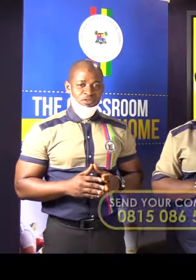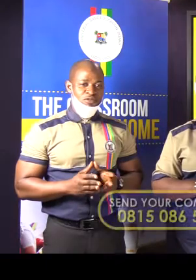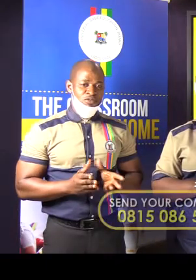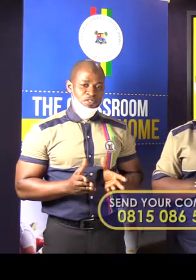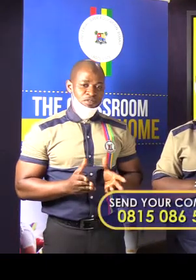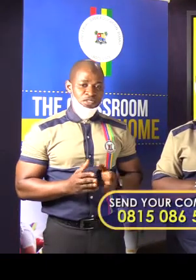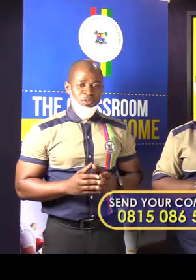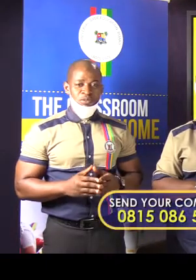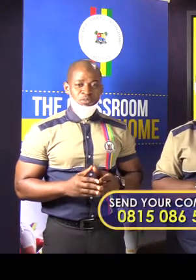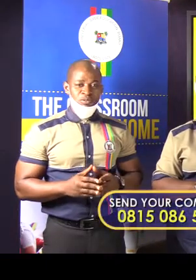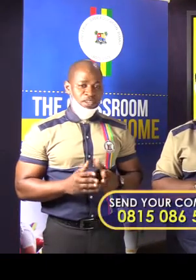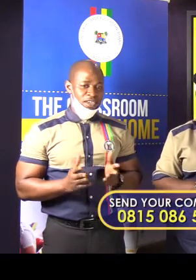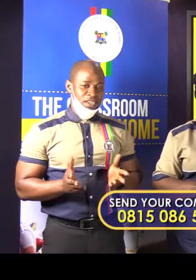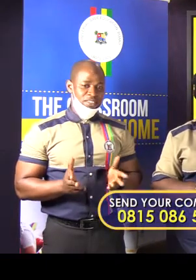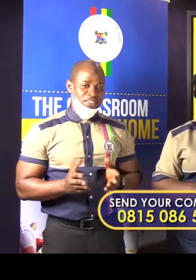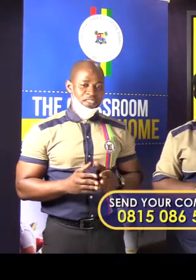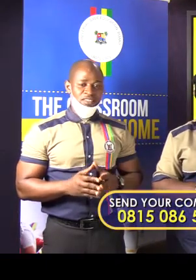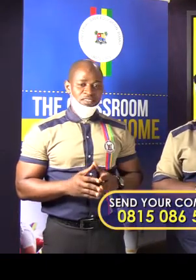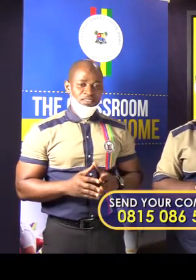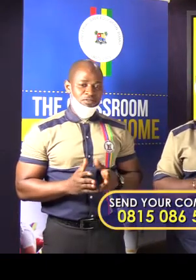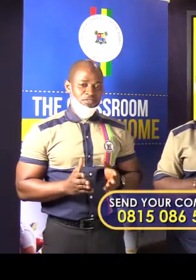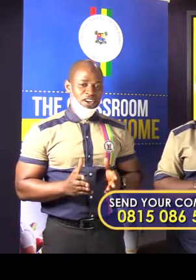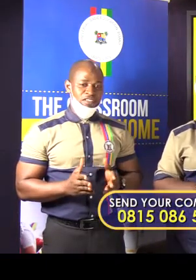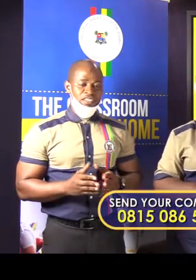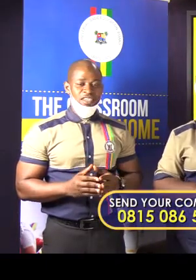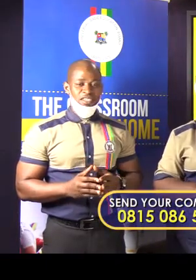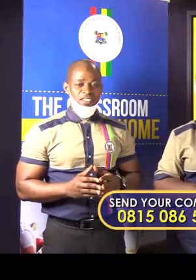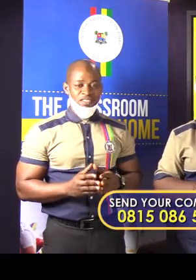081 50 86